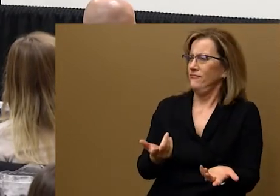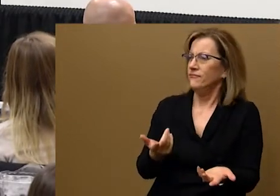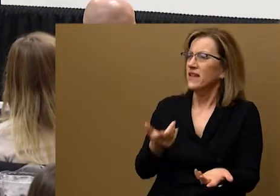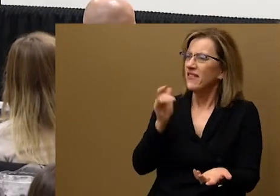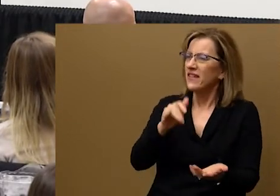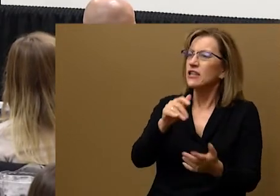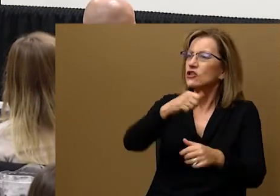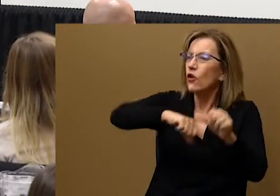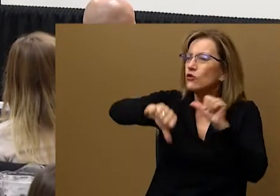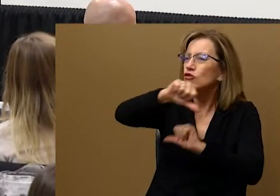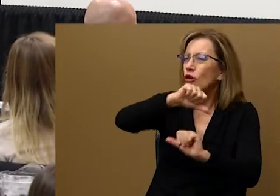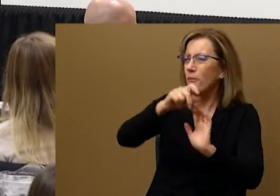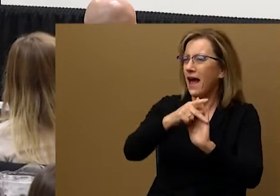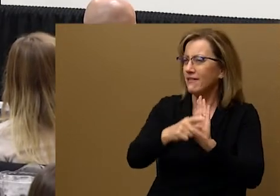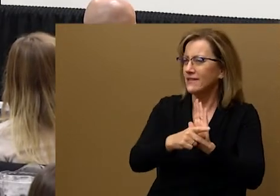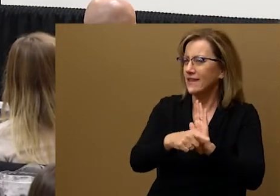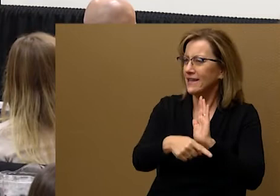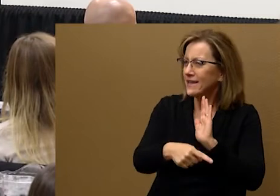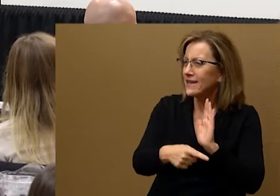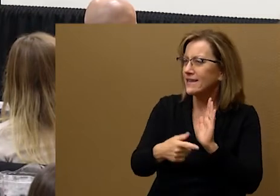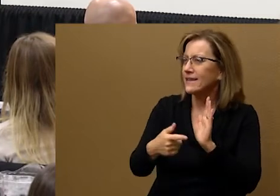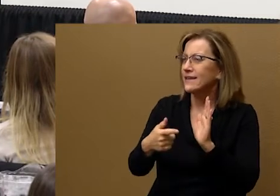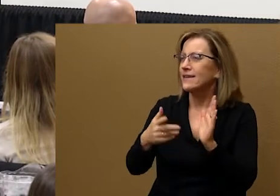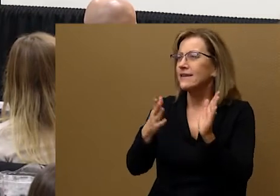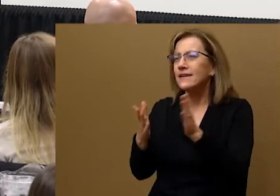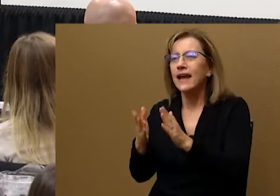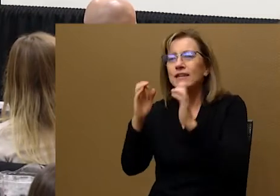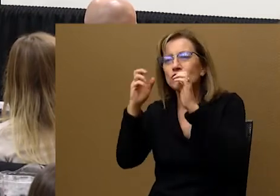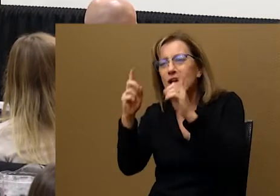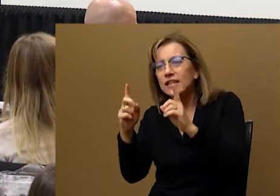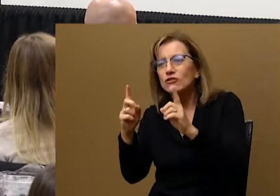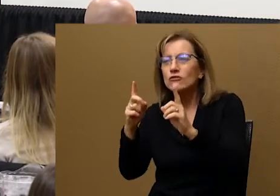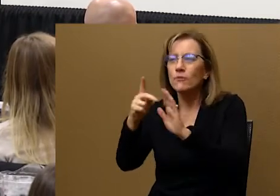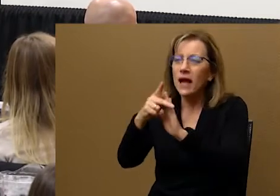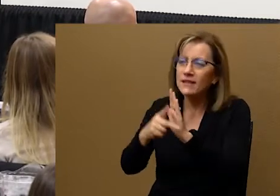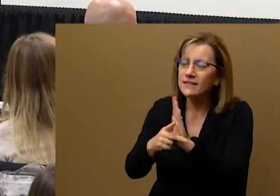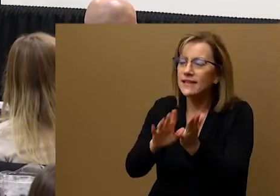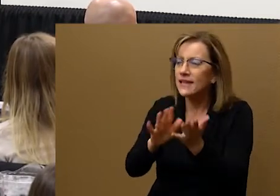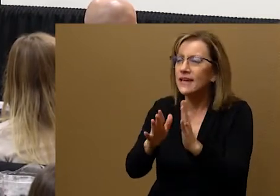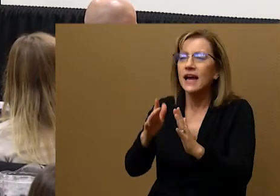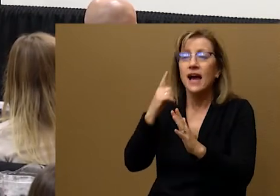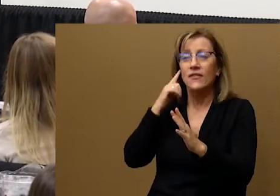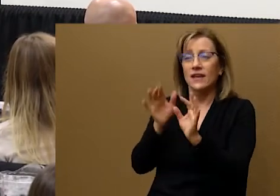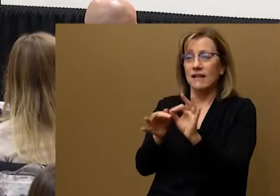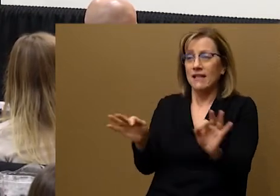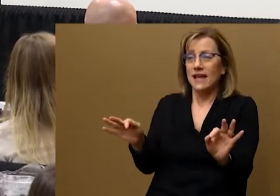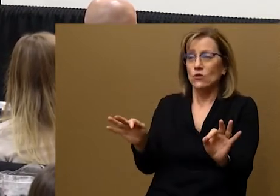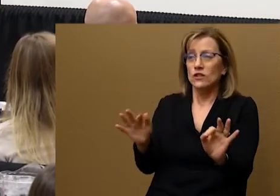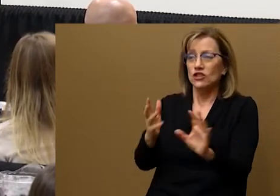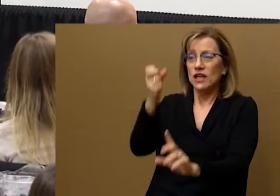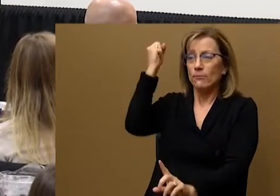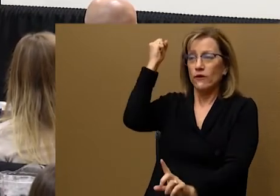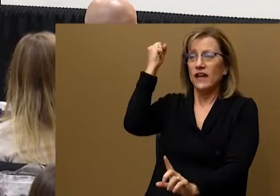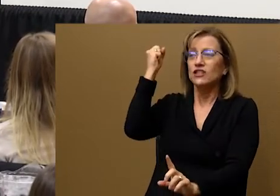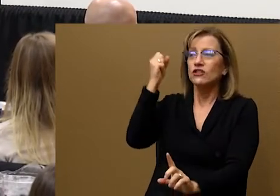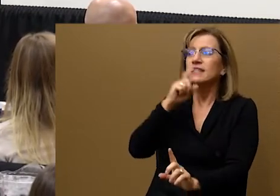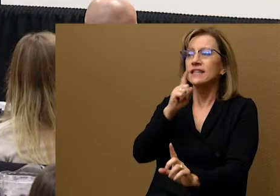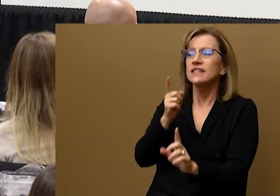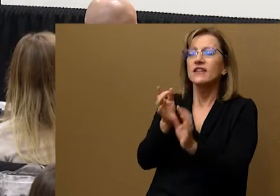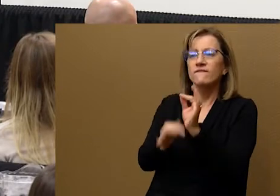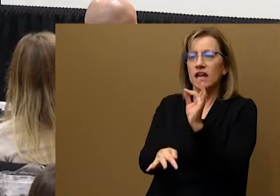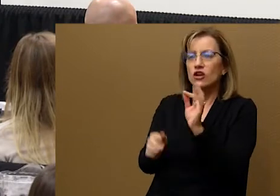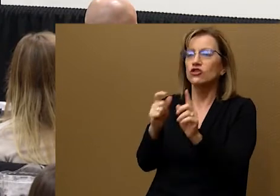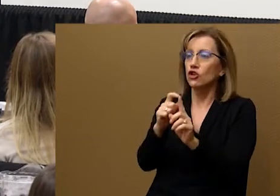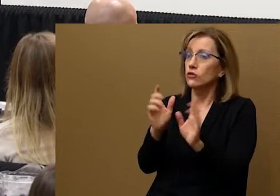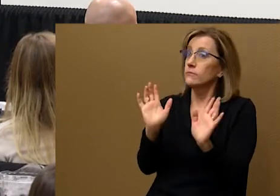get that advice, we're talking about social policy and to some degree educational policy. So I think the language deprivation is a fair term.